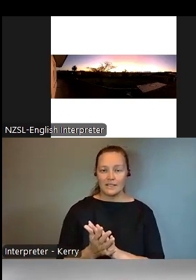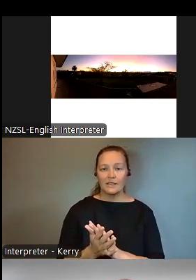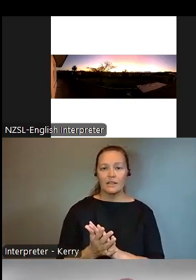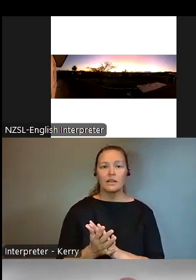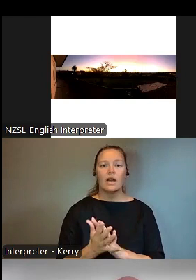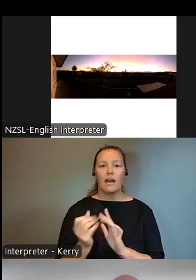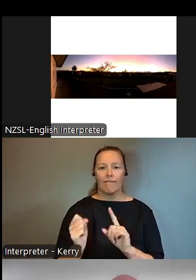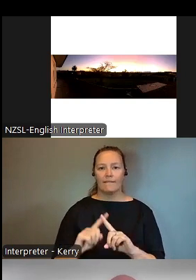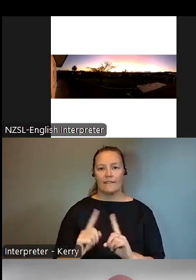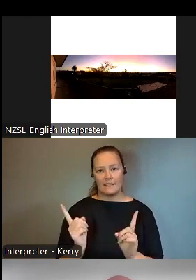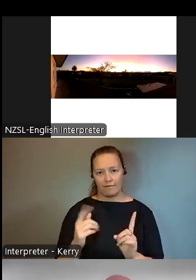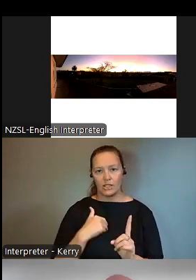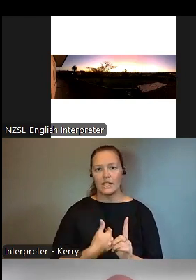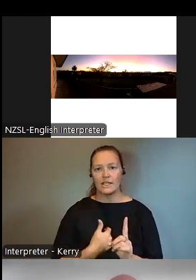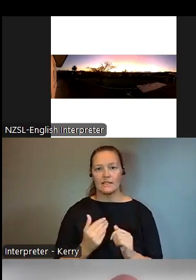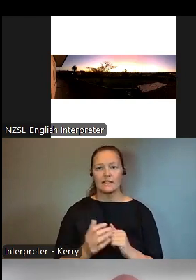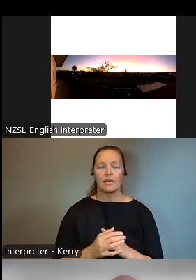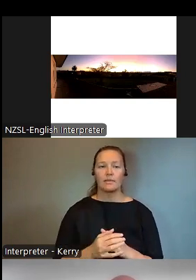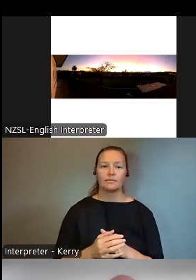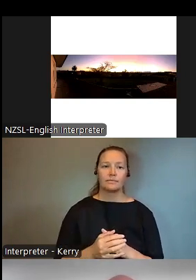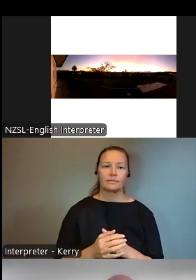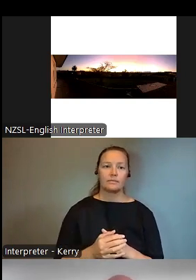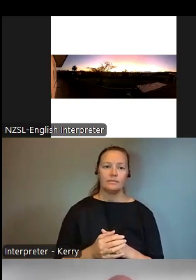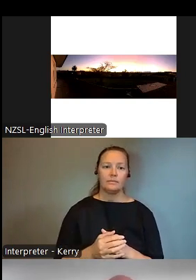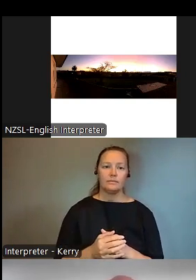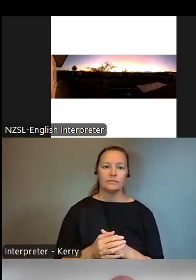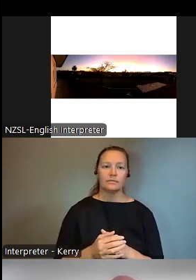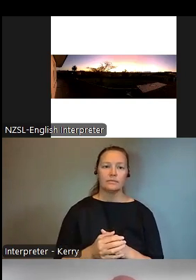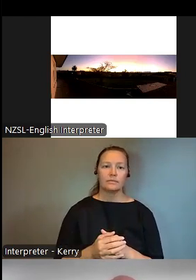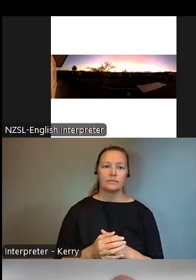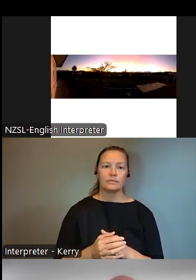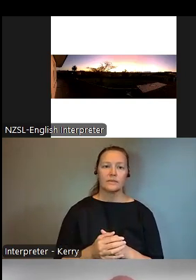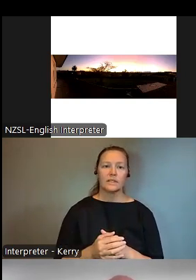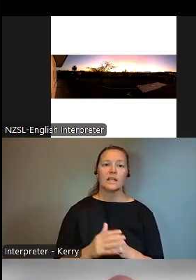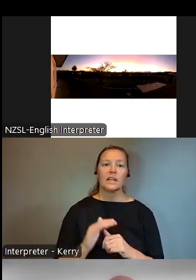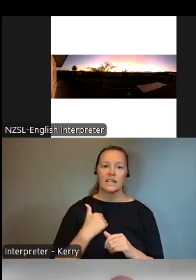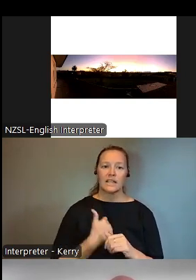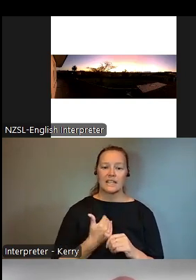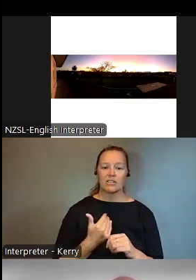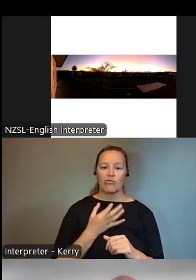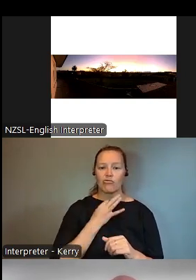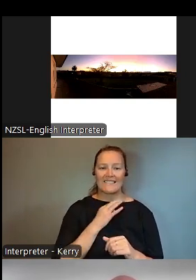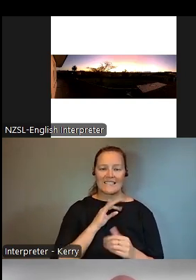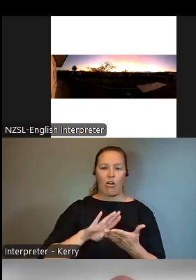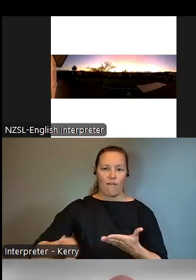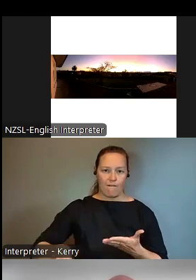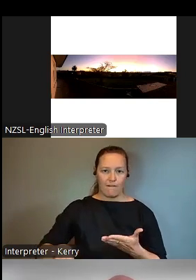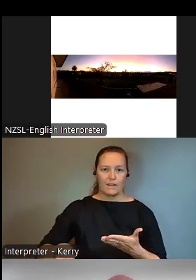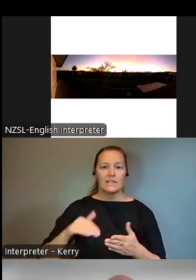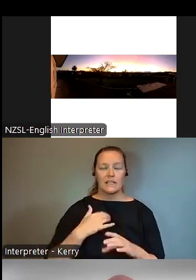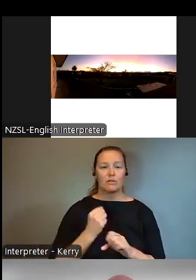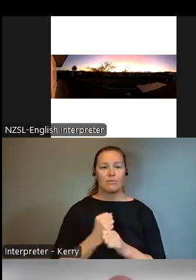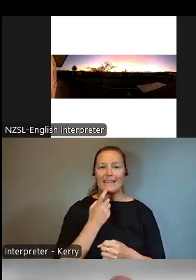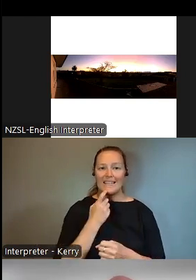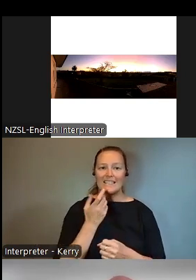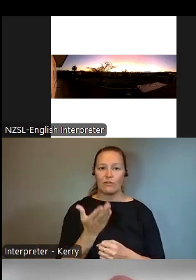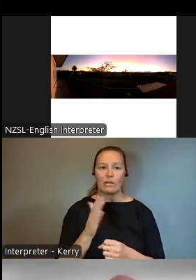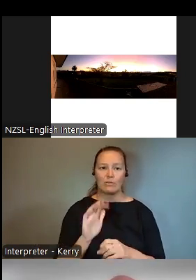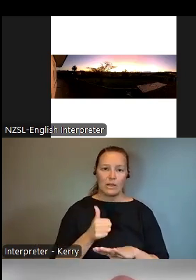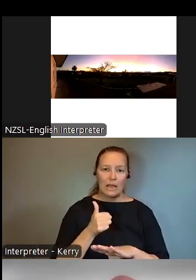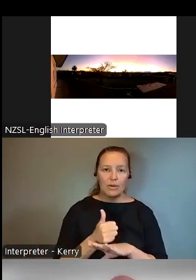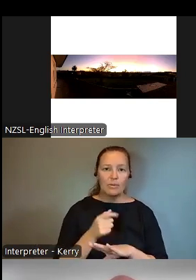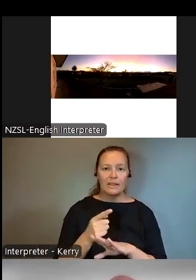very different needs. And what we do need to do is remove risk for them. So make it as easy as possible to implement.